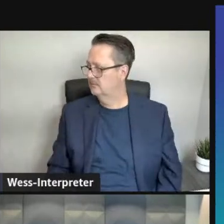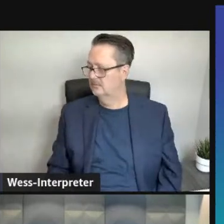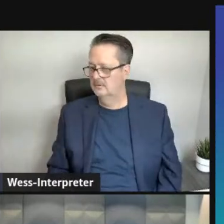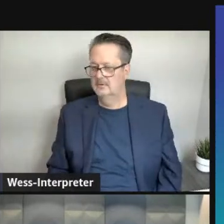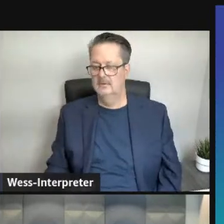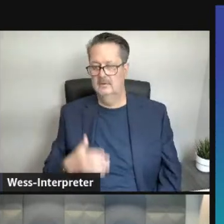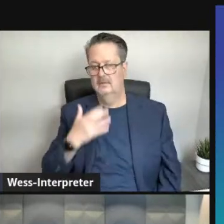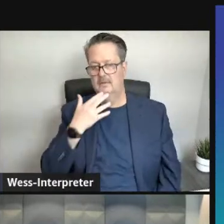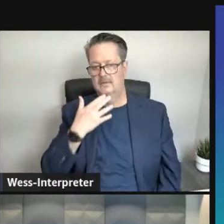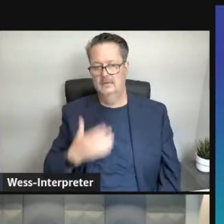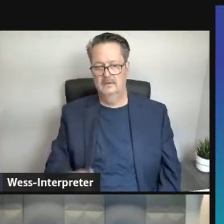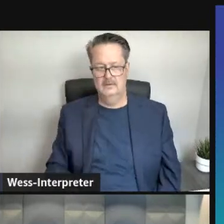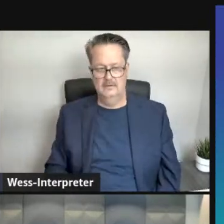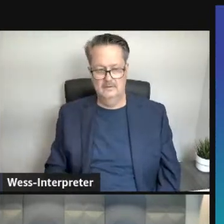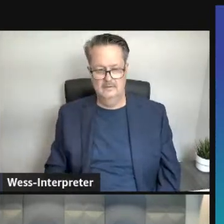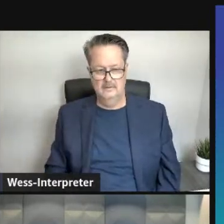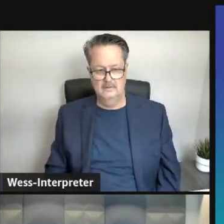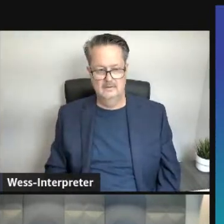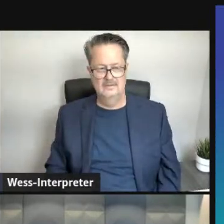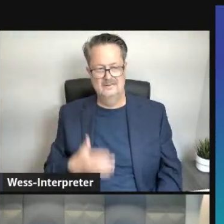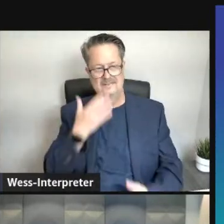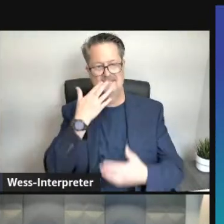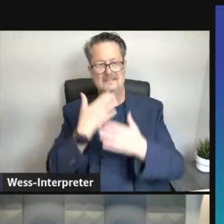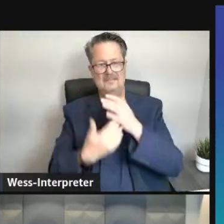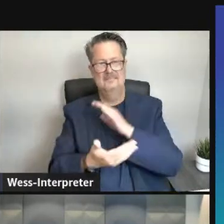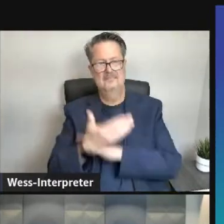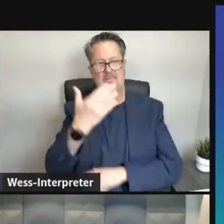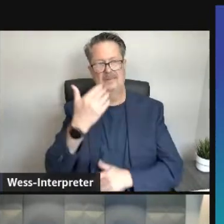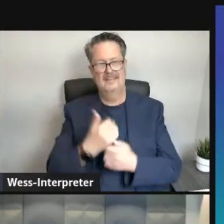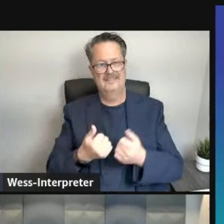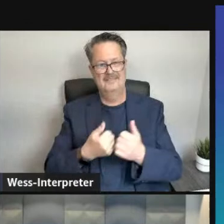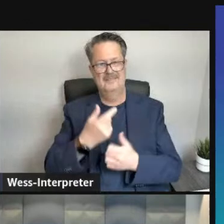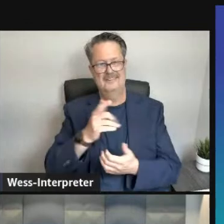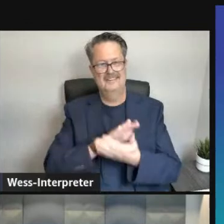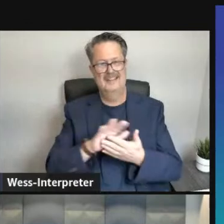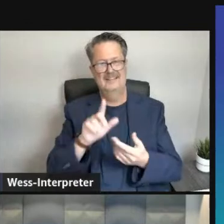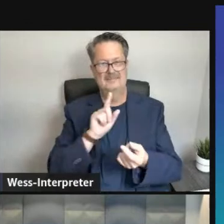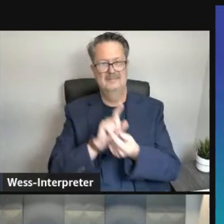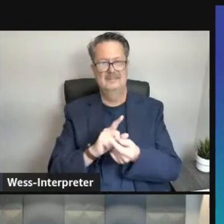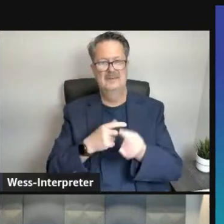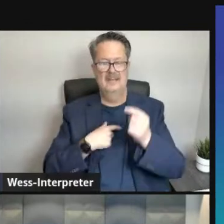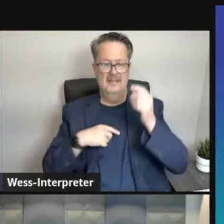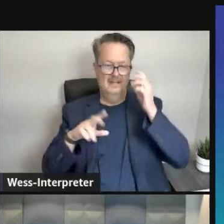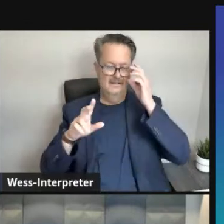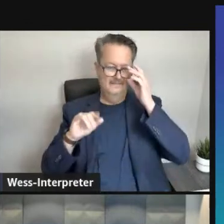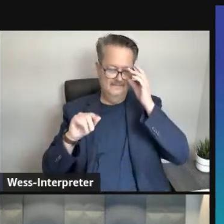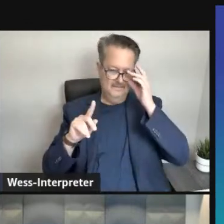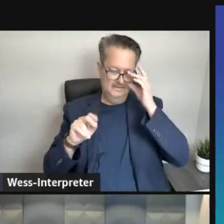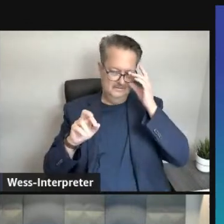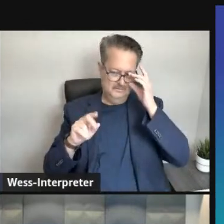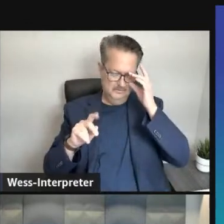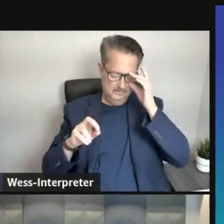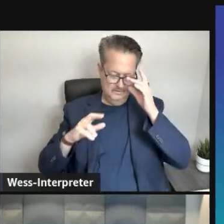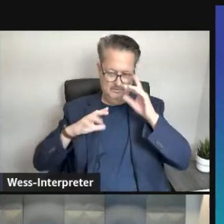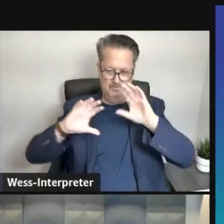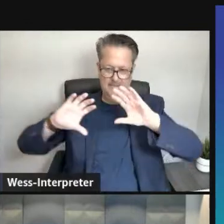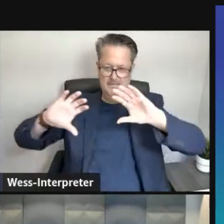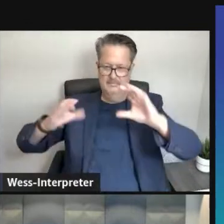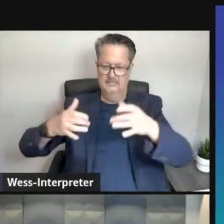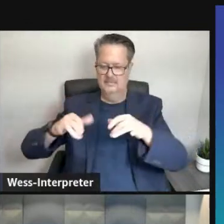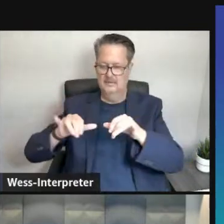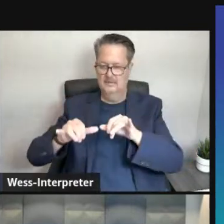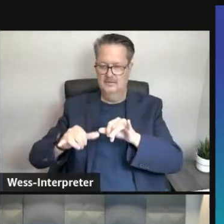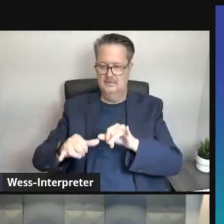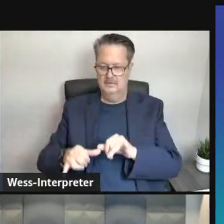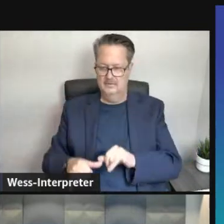thanks, Vera. Morning, everyone. Nice to meet you all. My name is Victor Gu. I'm a containers and serverless architect in